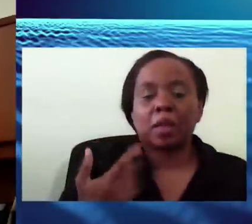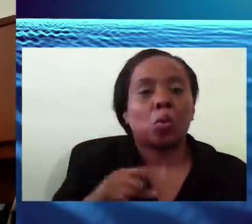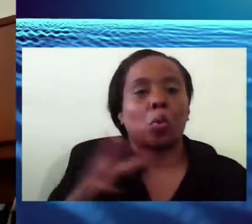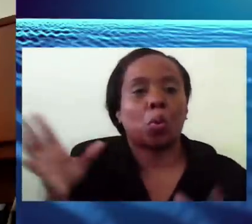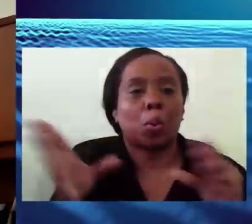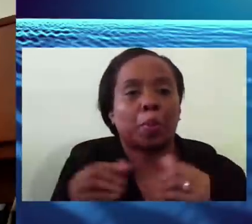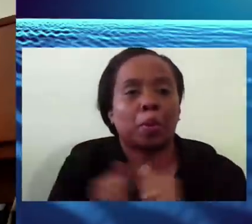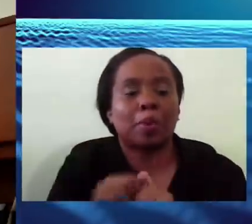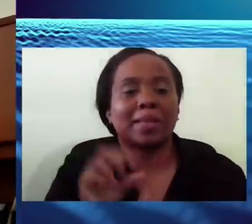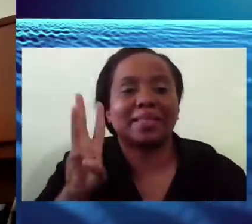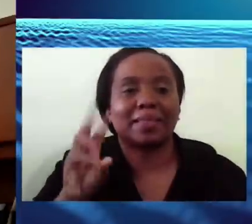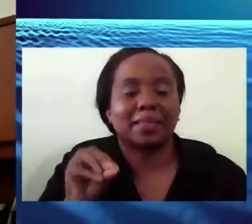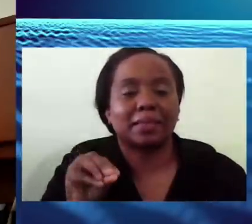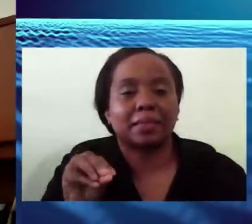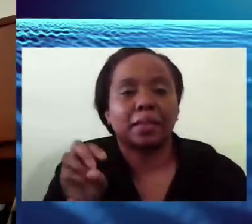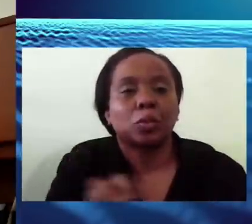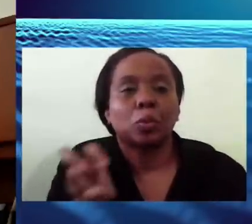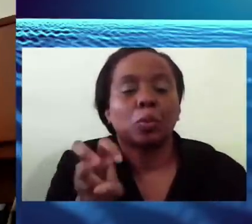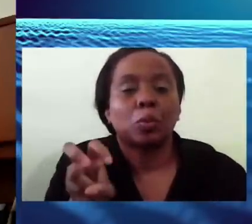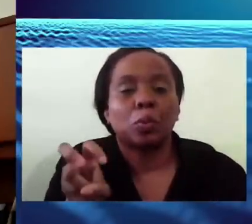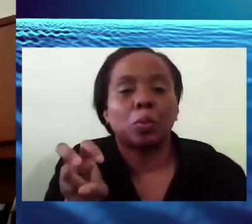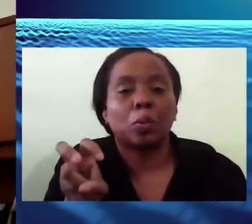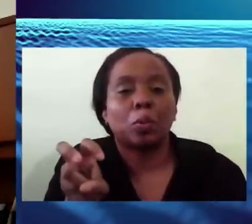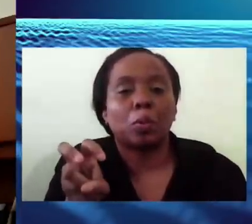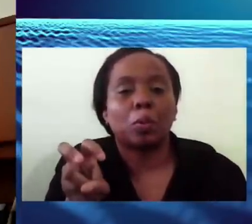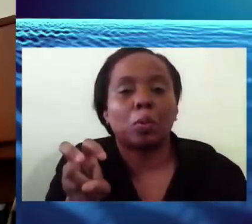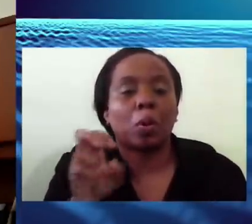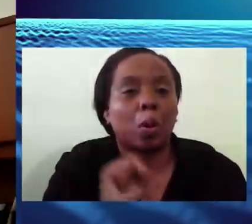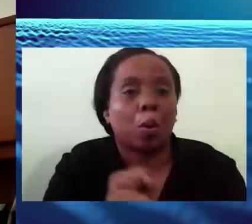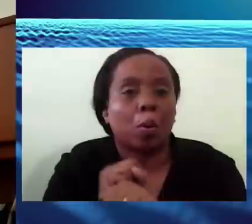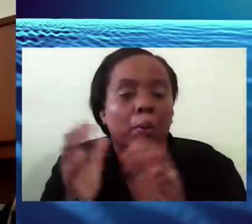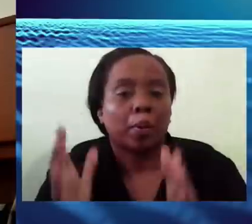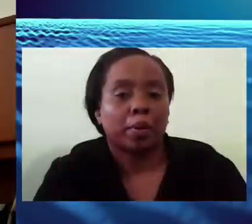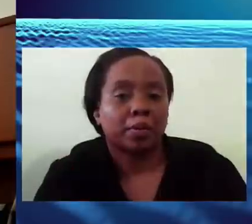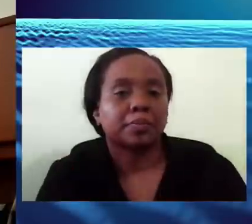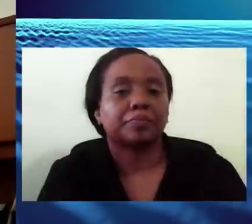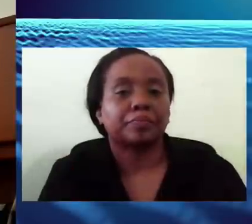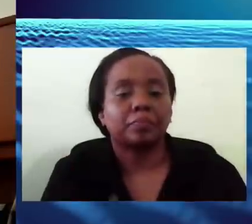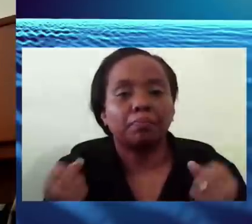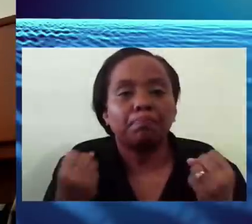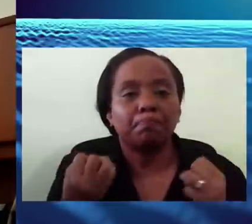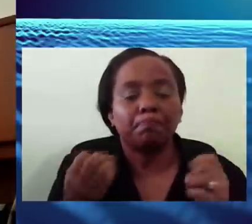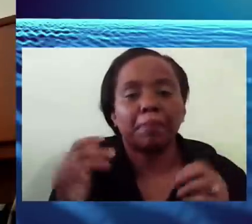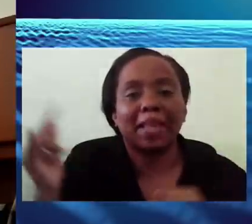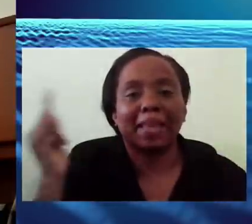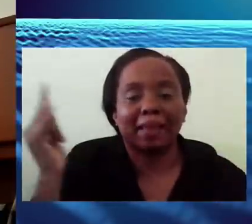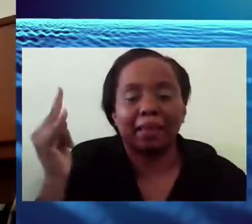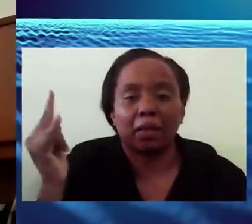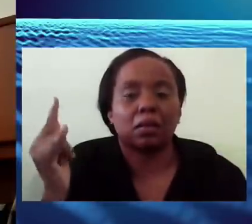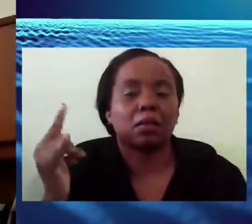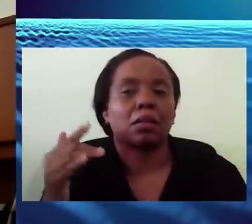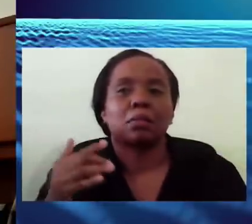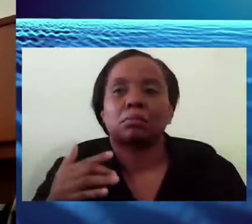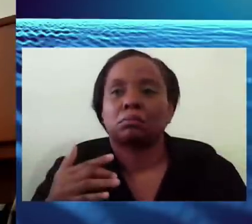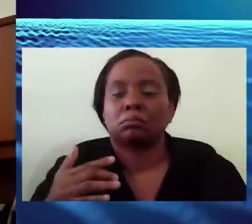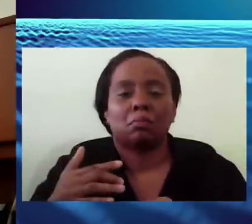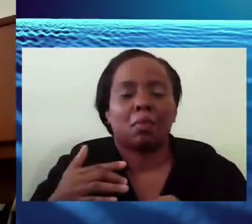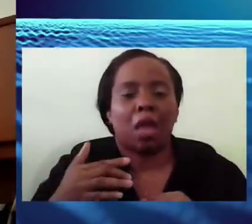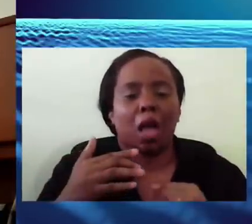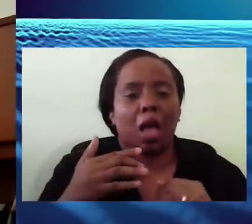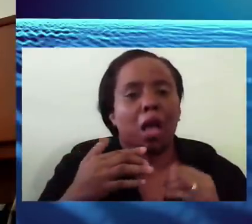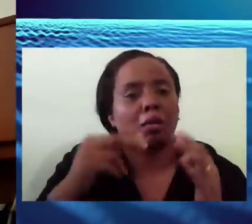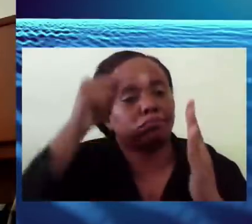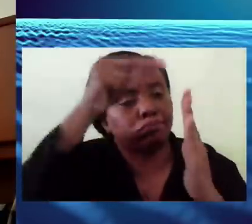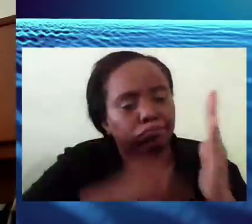the markets and many of the major airlines, going through the protocols, getting a sense of what the market has been saying in response